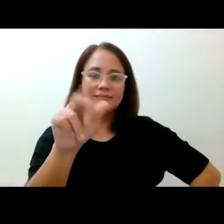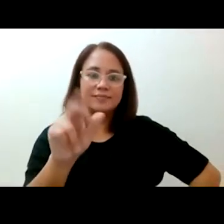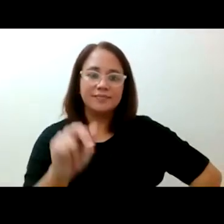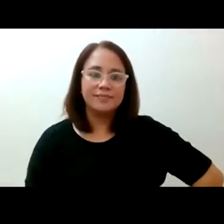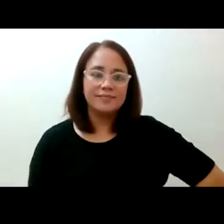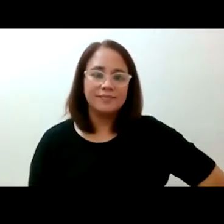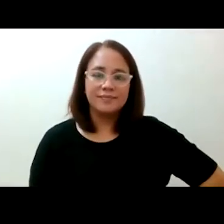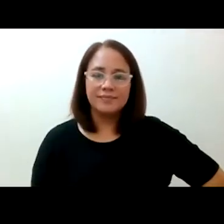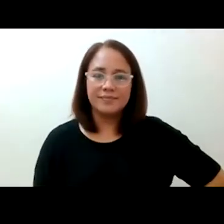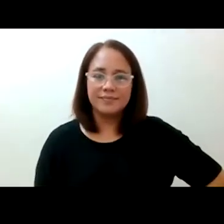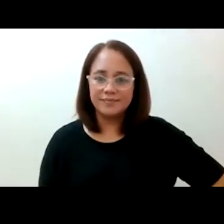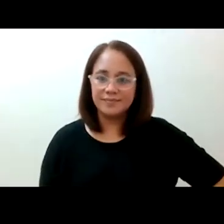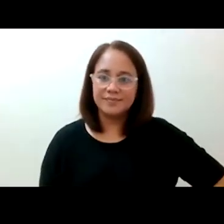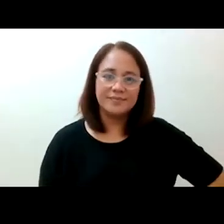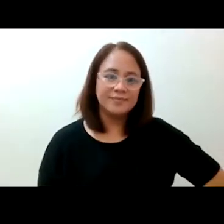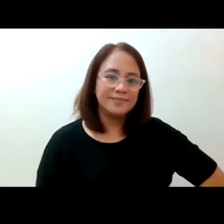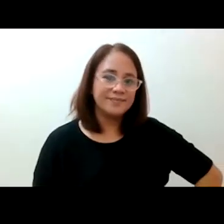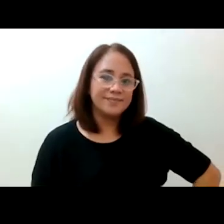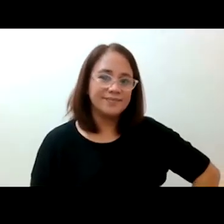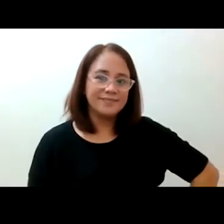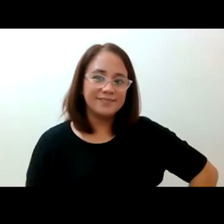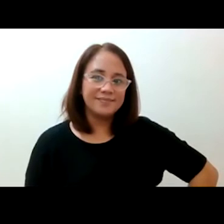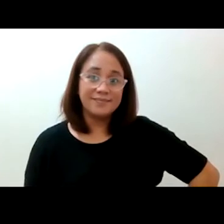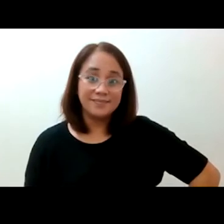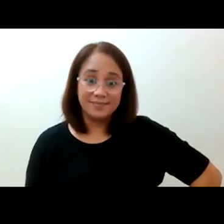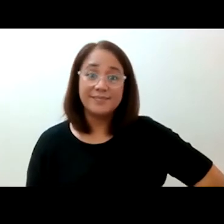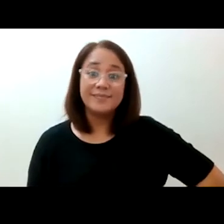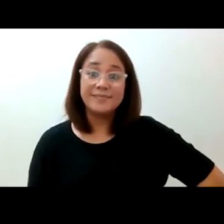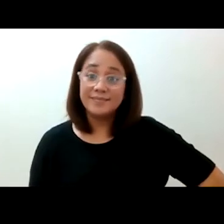Jasmine says B. Mm-hmm.